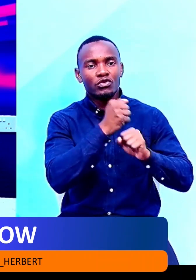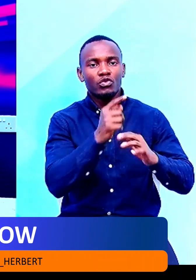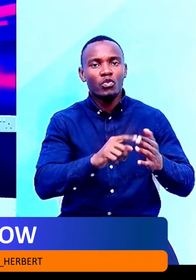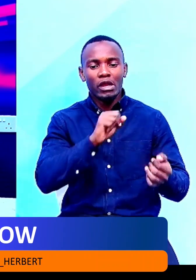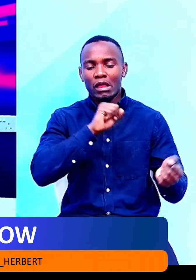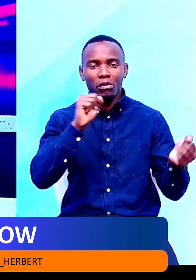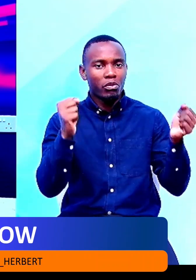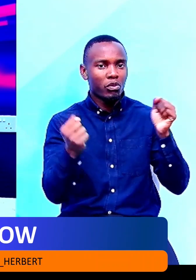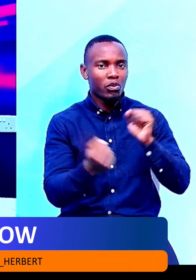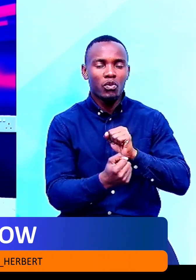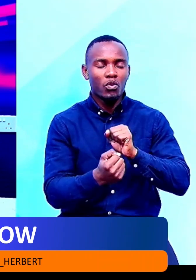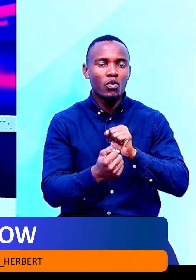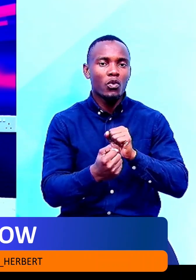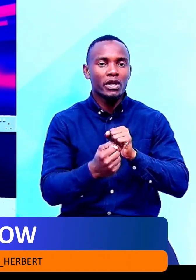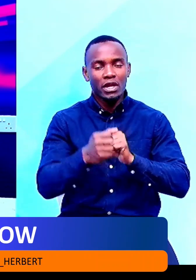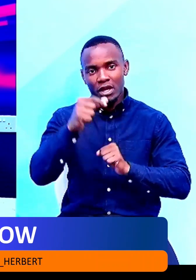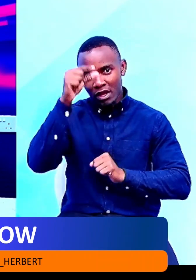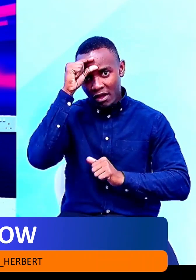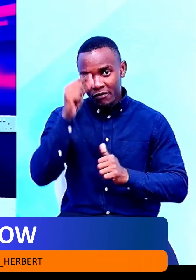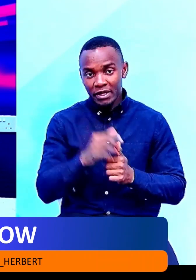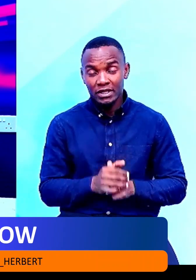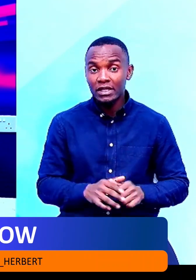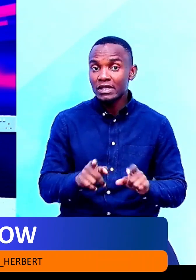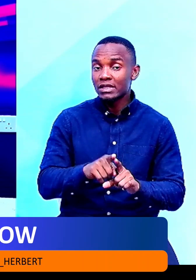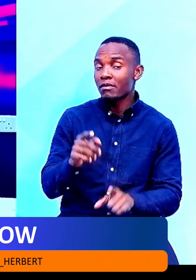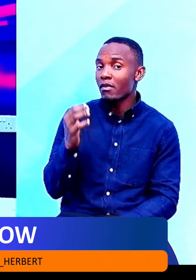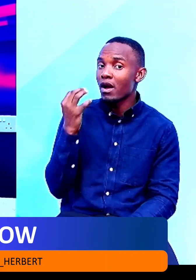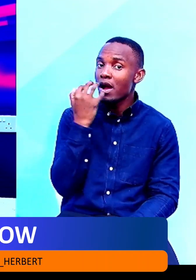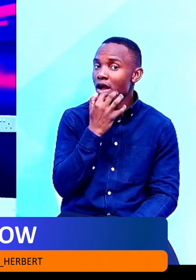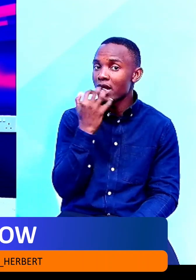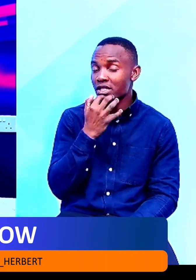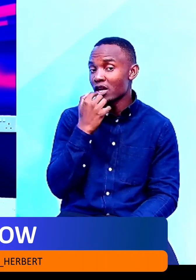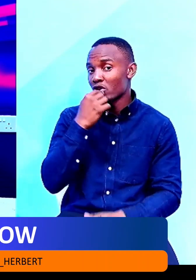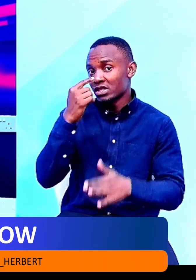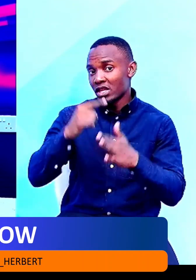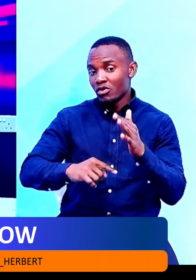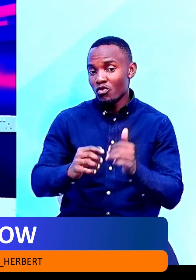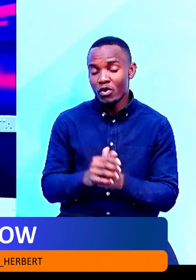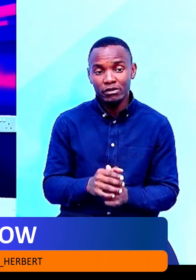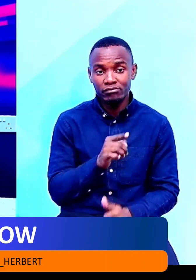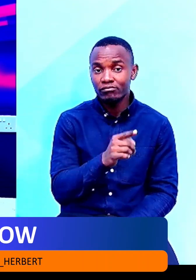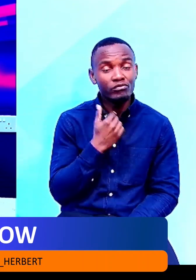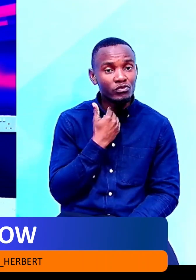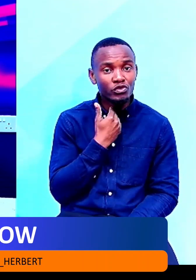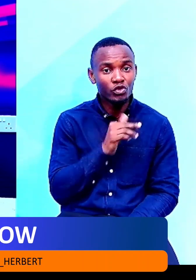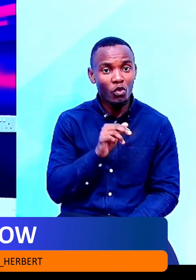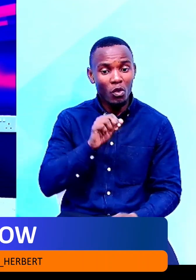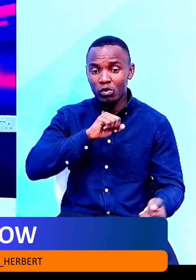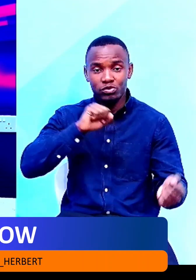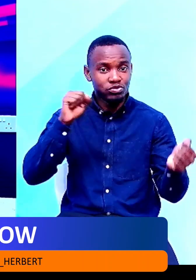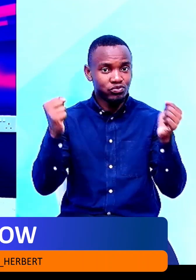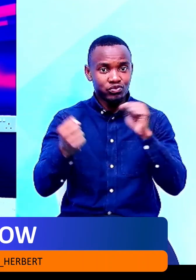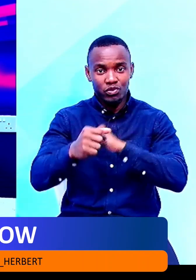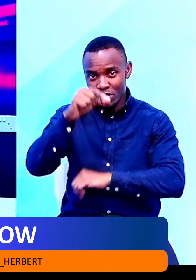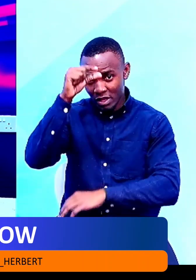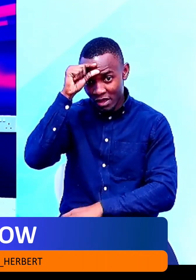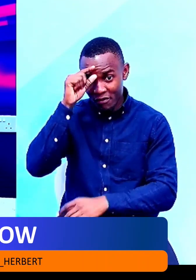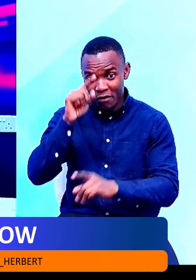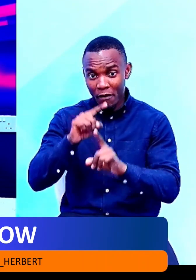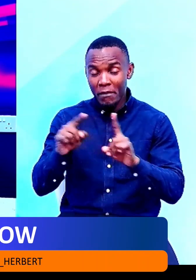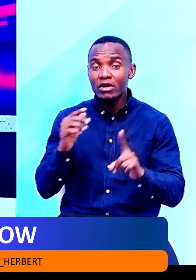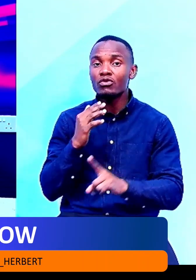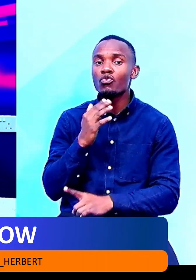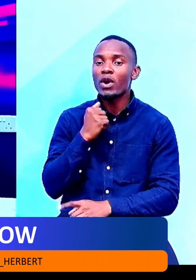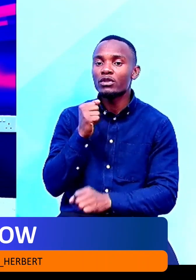party, former Deputy President Rigathi Gachagua, coming out and saying that they, the opposition, do not want to overthrow the government, but rather keep it in